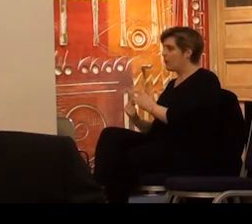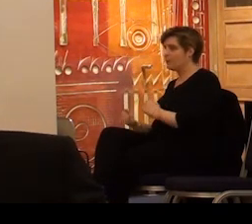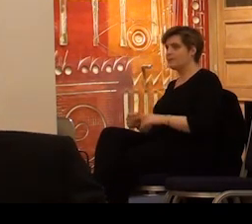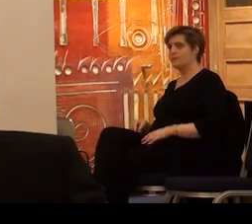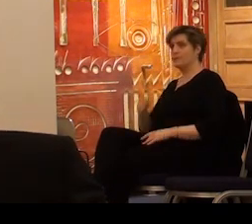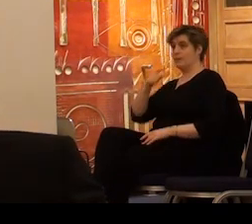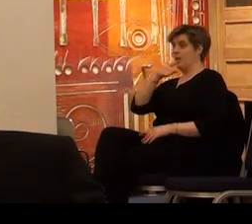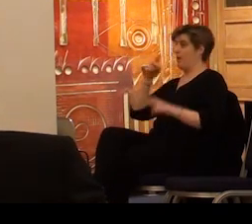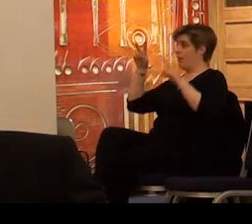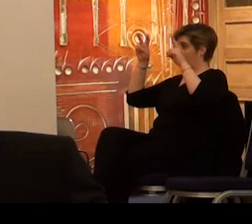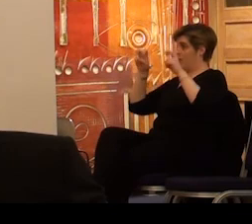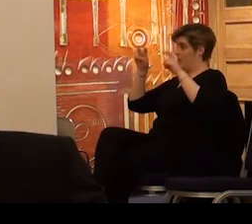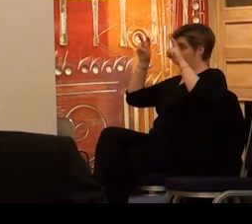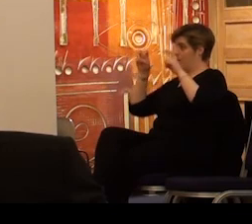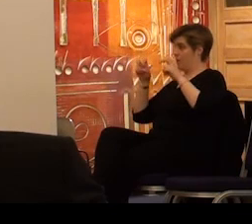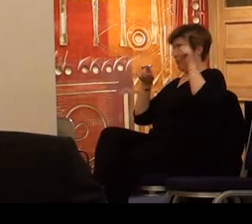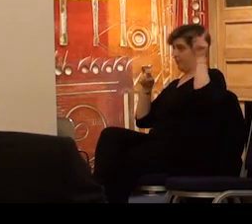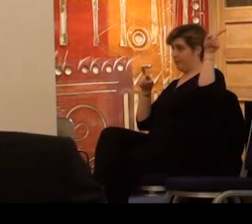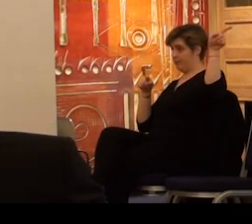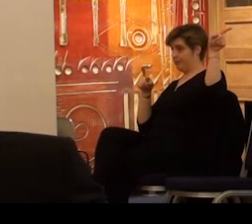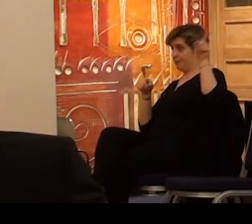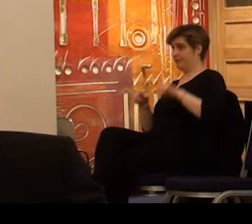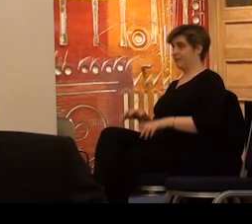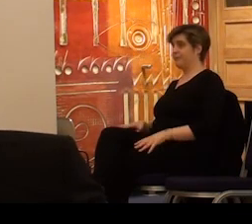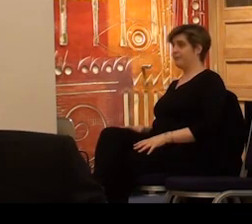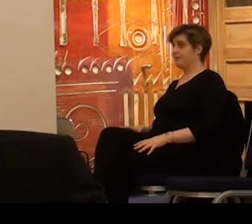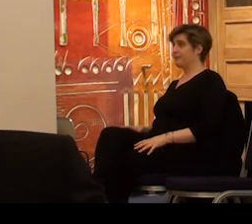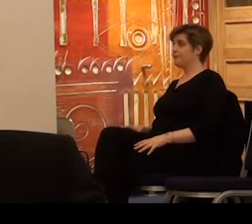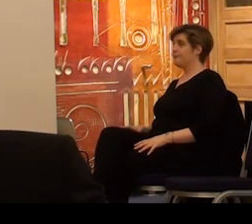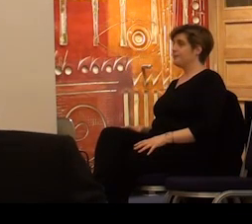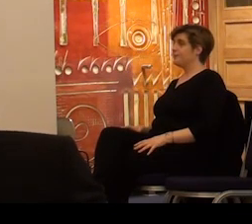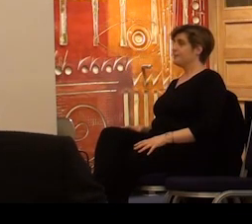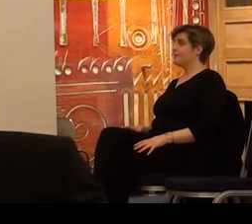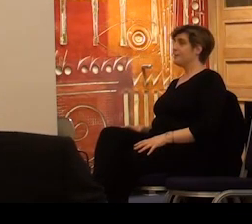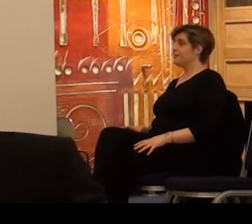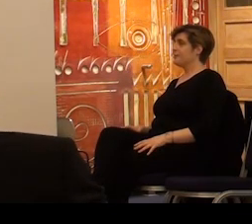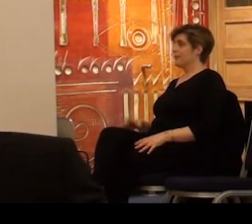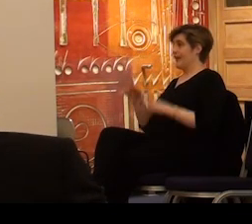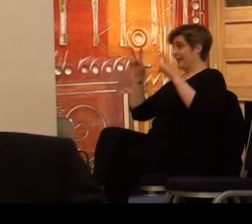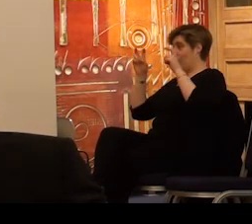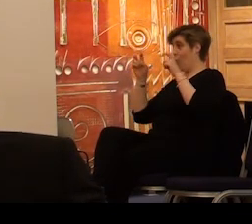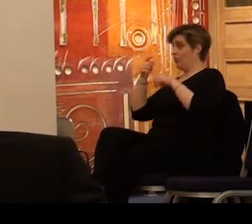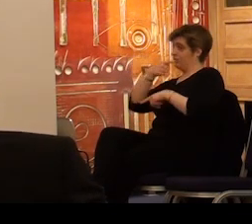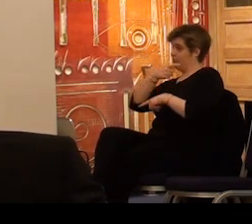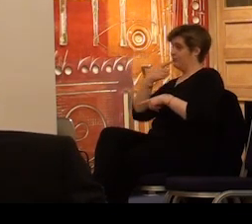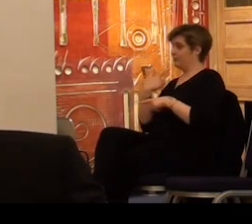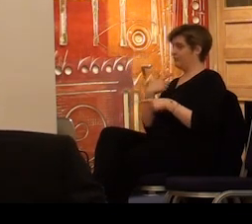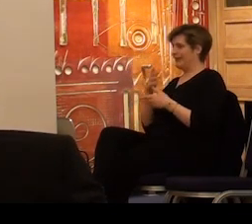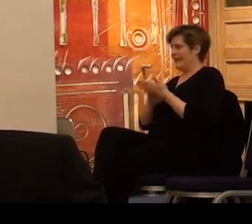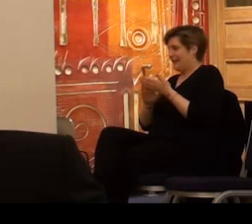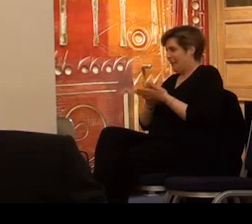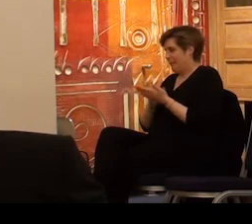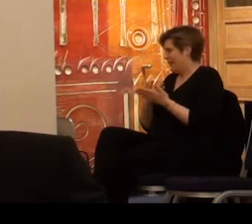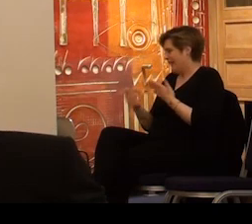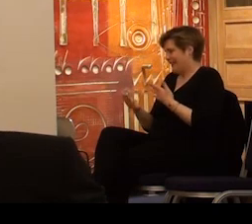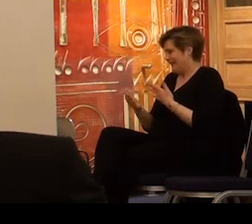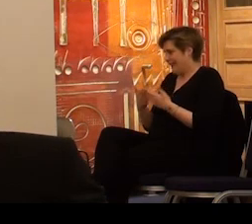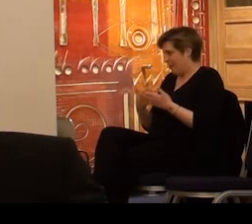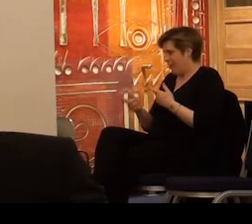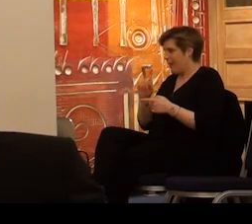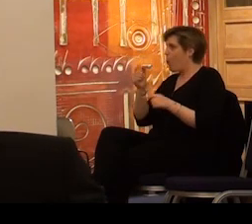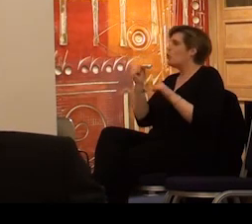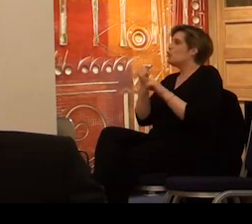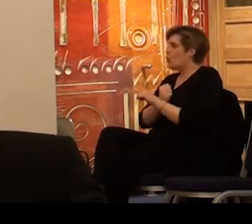Higgins, the banana armour principle. It ain't what you do, it's the way that you do it. What works for me in my setting is not directly transferable to another setting, but